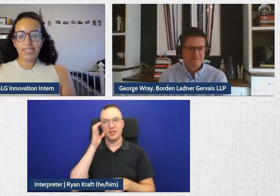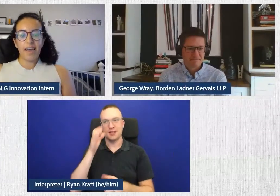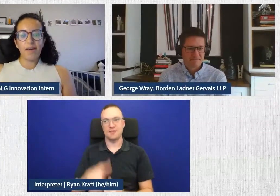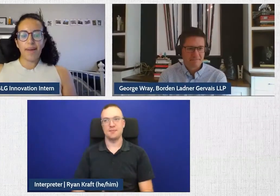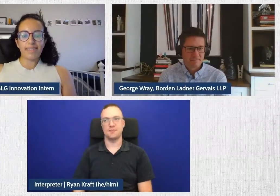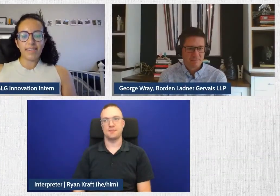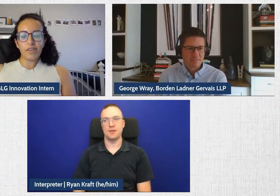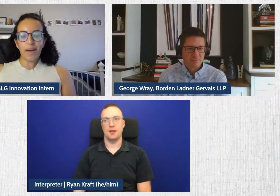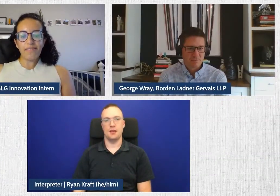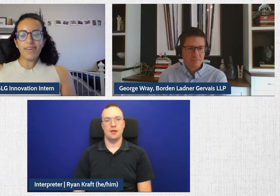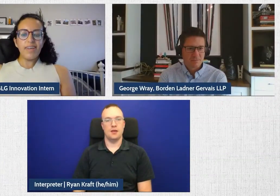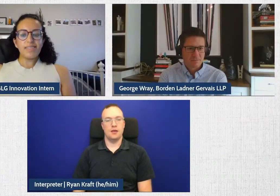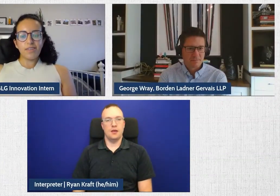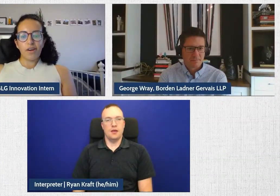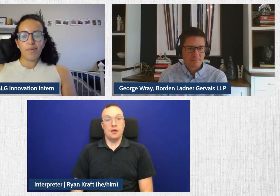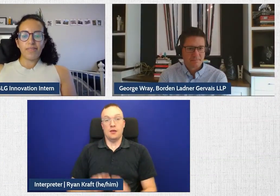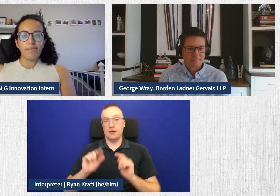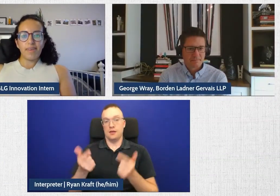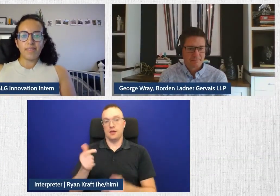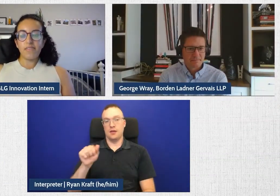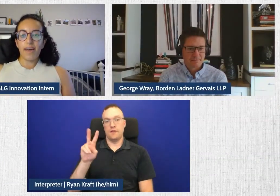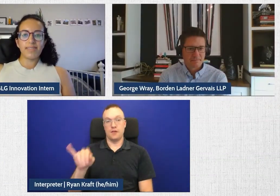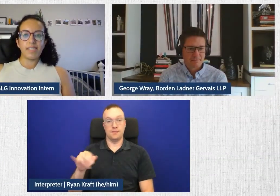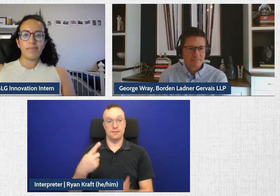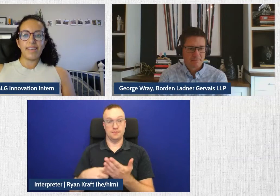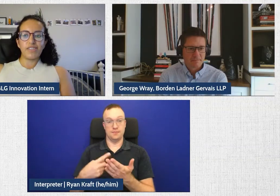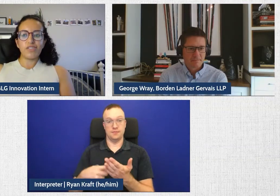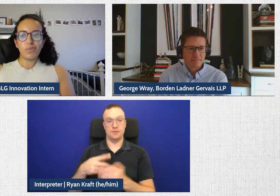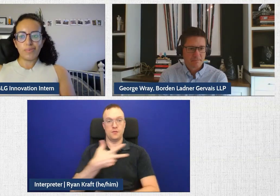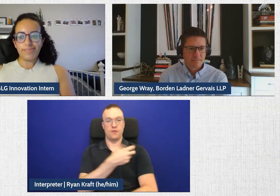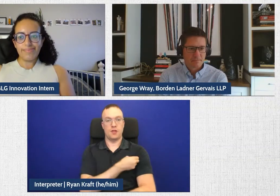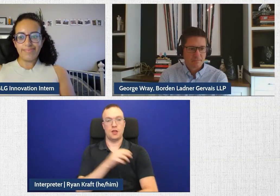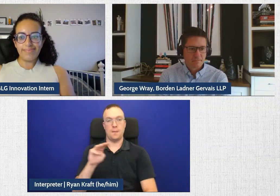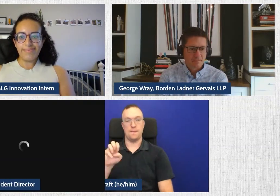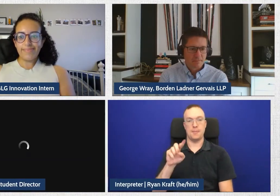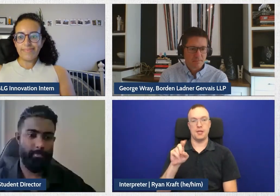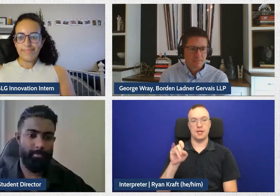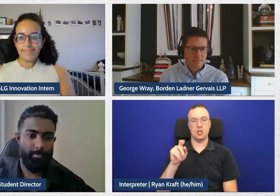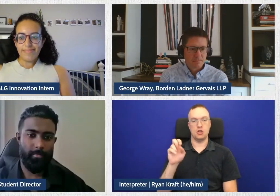And back to you, Avi, to talk about the meet the vaccine mediation tool.